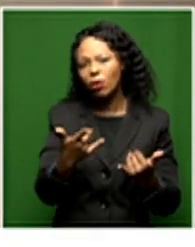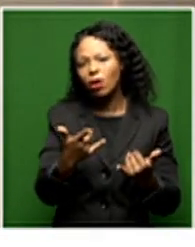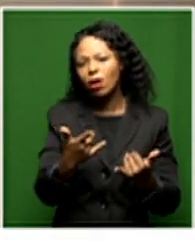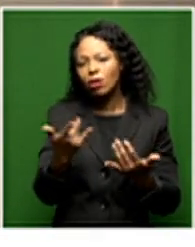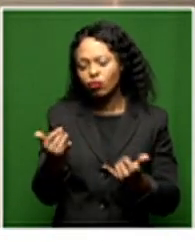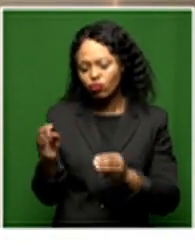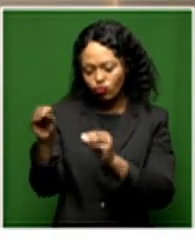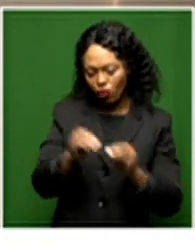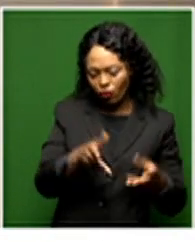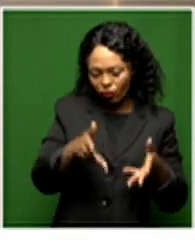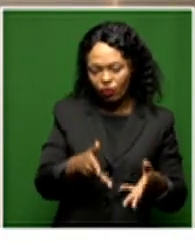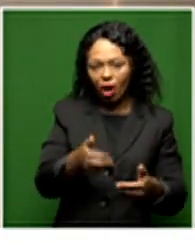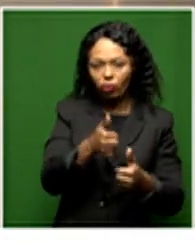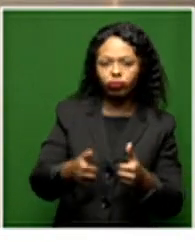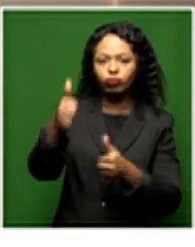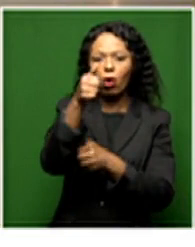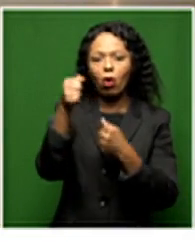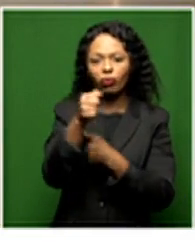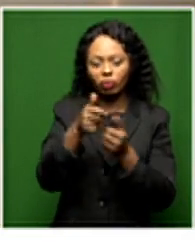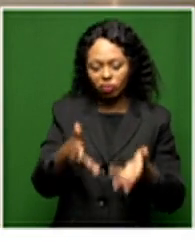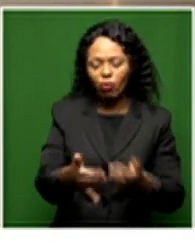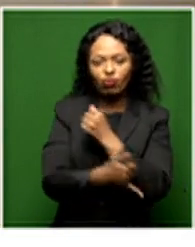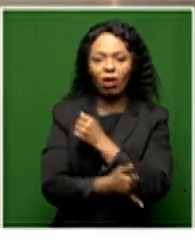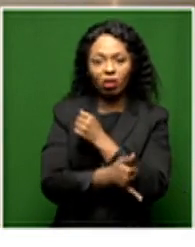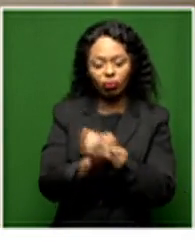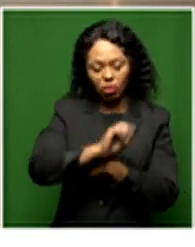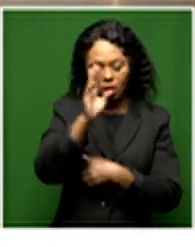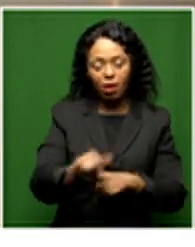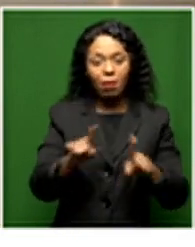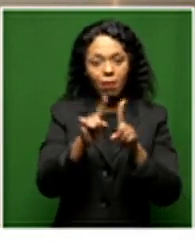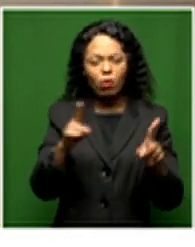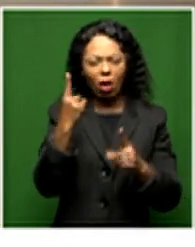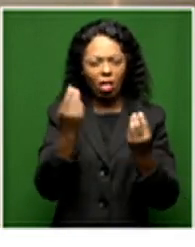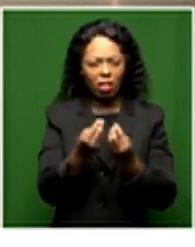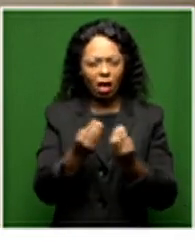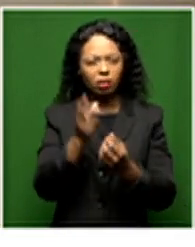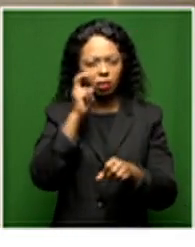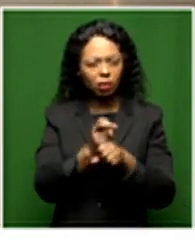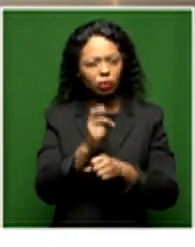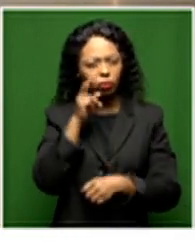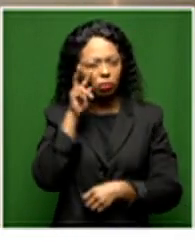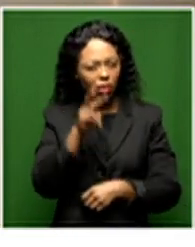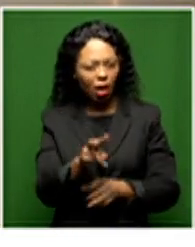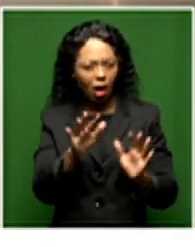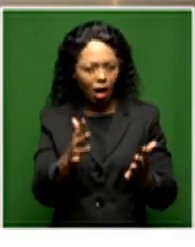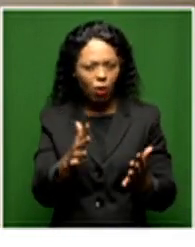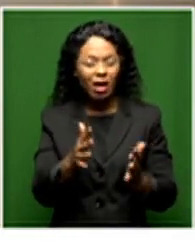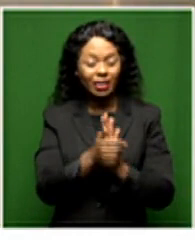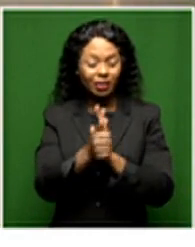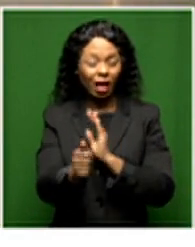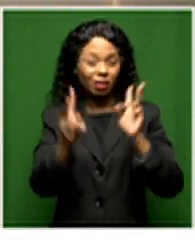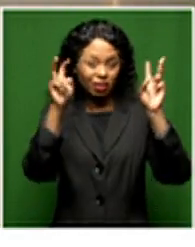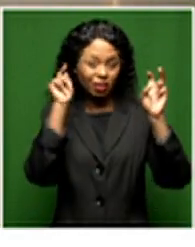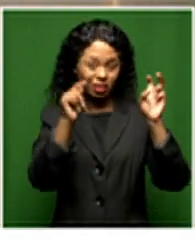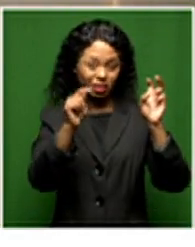headquarters into the country, specifically in the outsourcing field. But I think one of the things that we've got to look at when we're talking about the kinds of skills